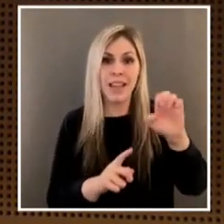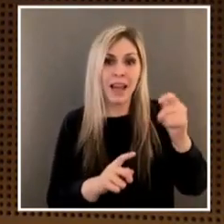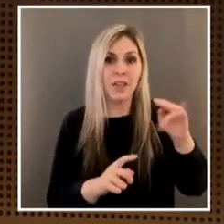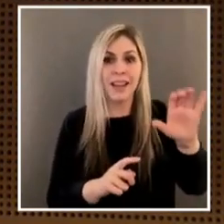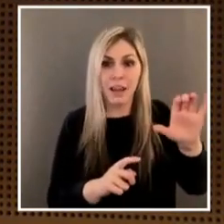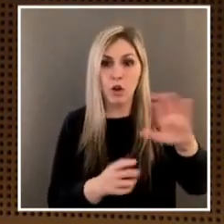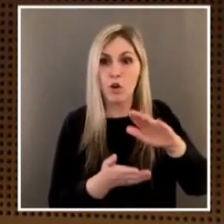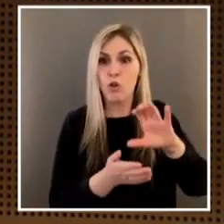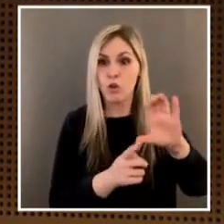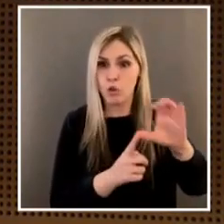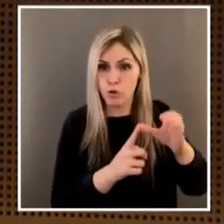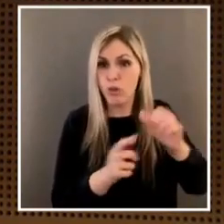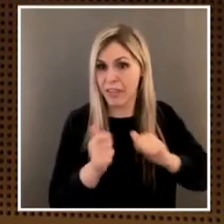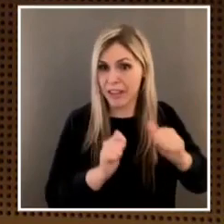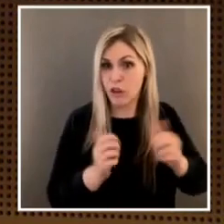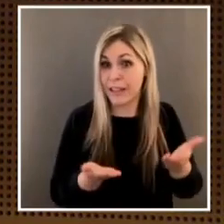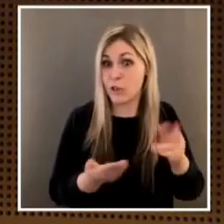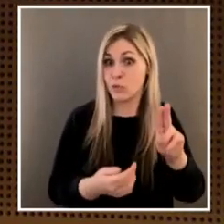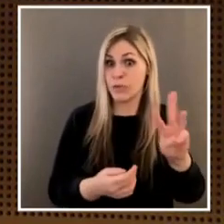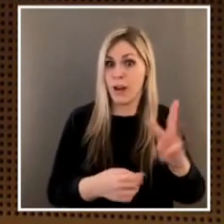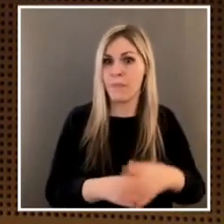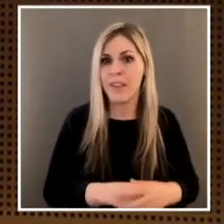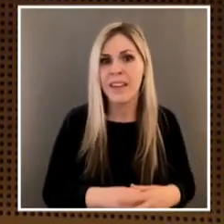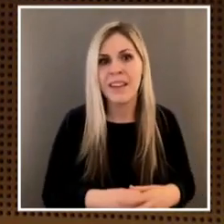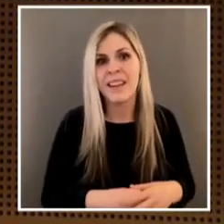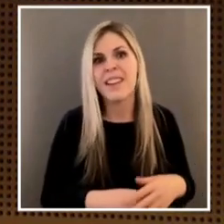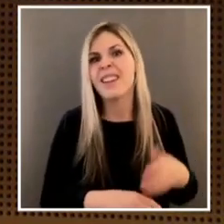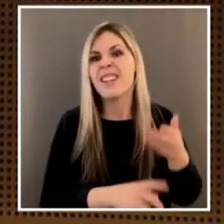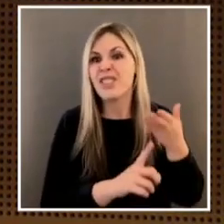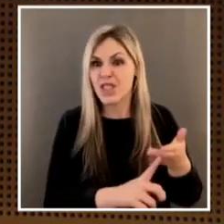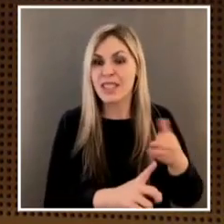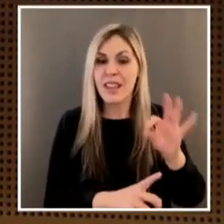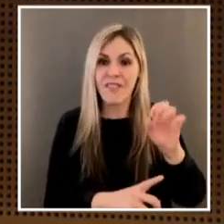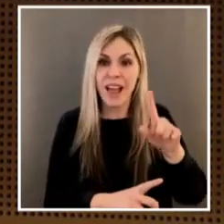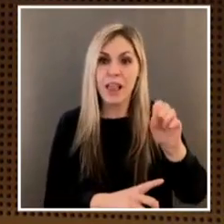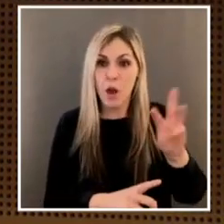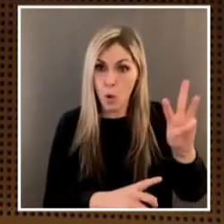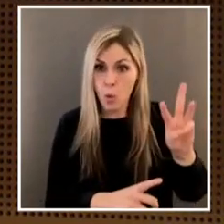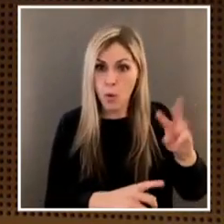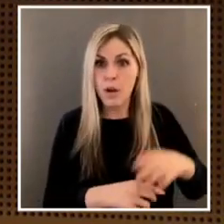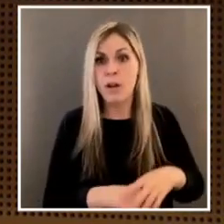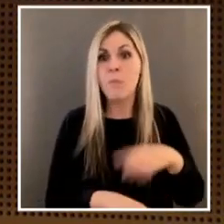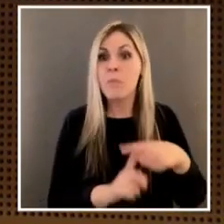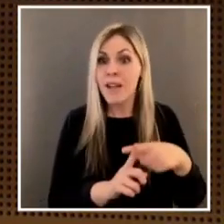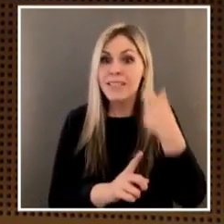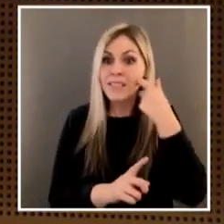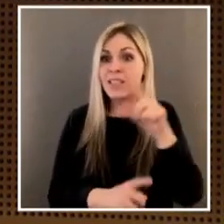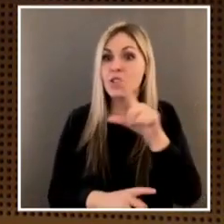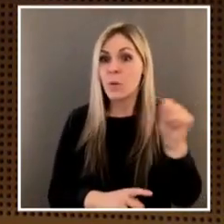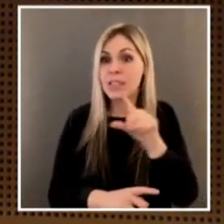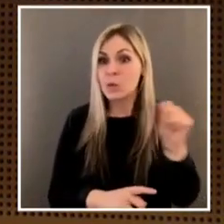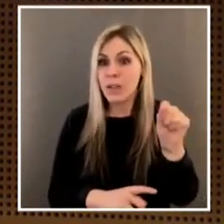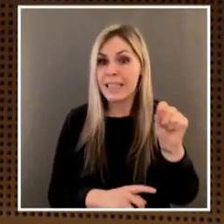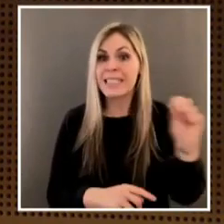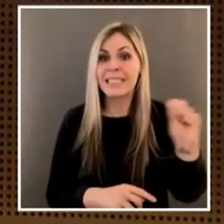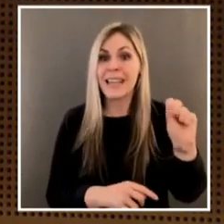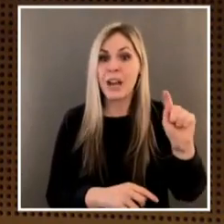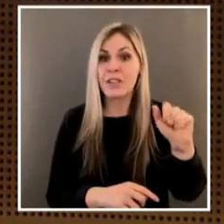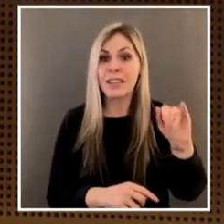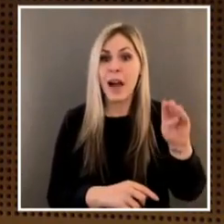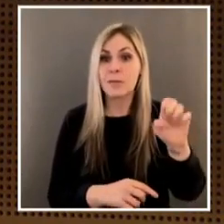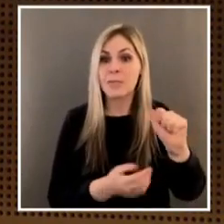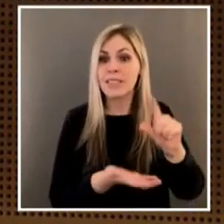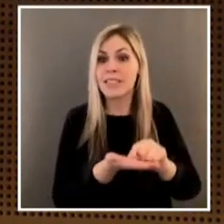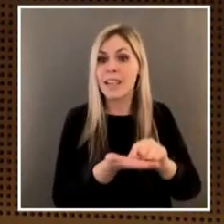the UW. She's the Donald E. Peterson Fellow, and in 2020, the Seattle Times named her one of the